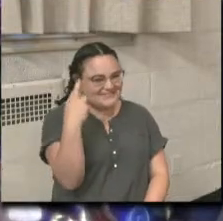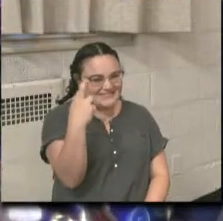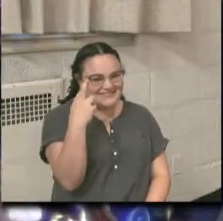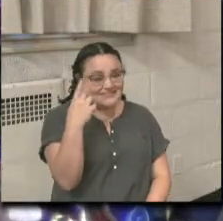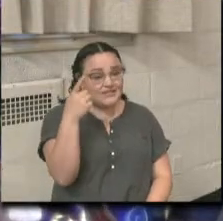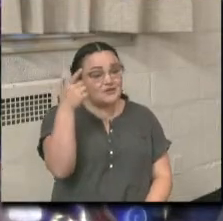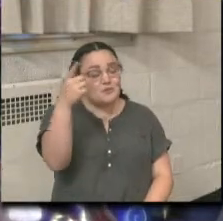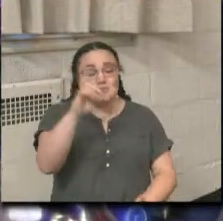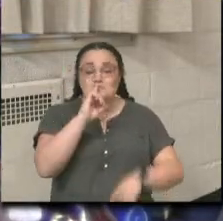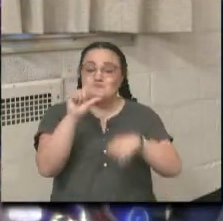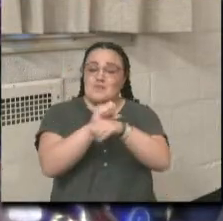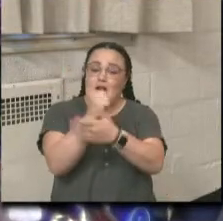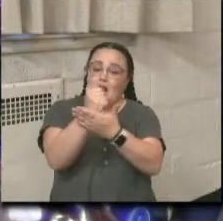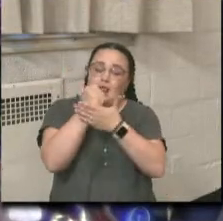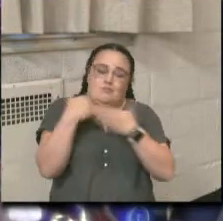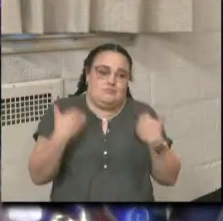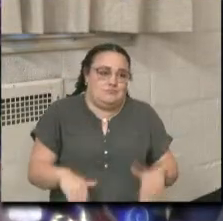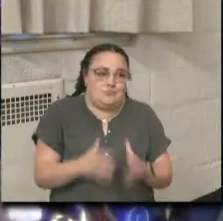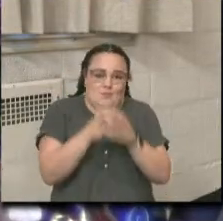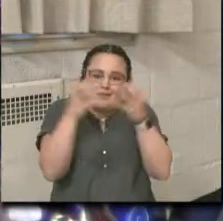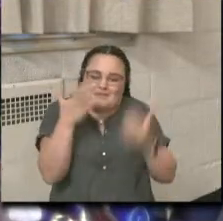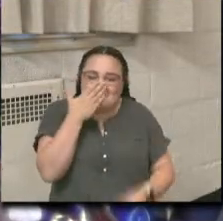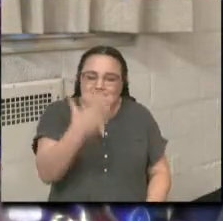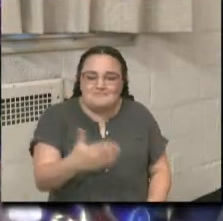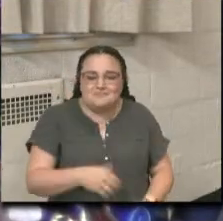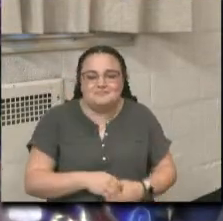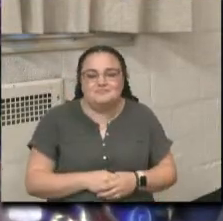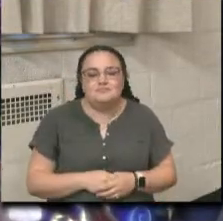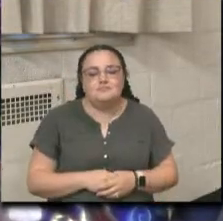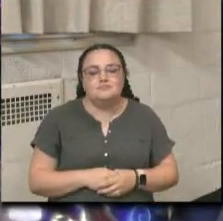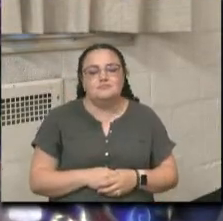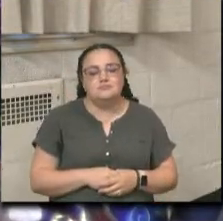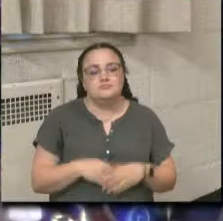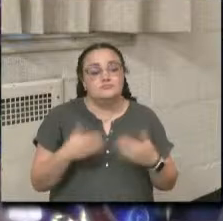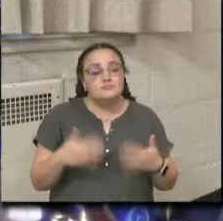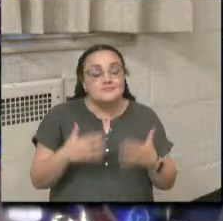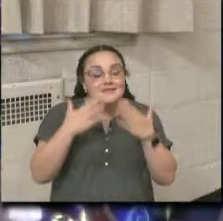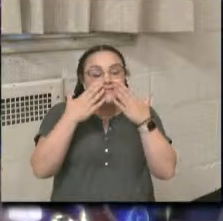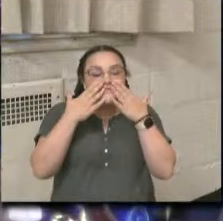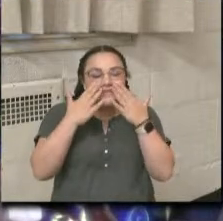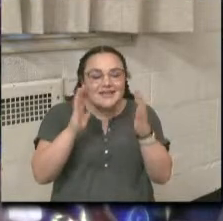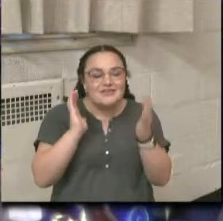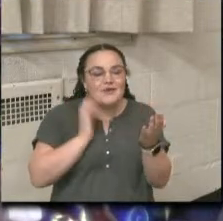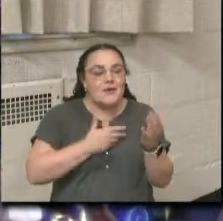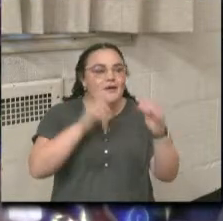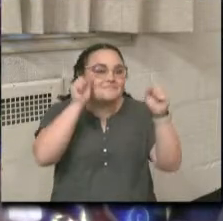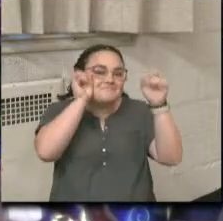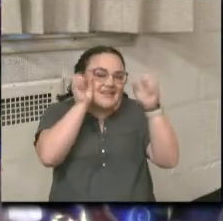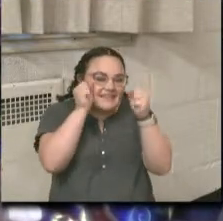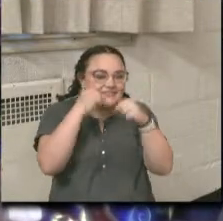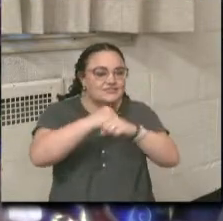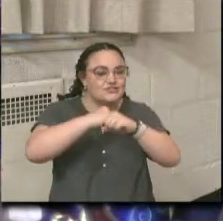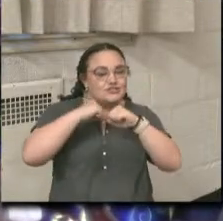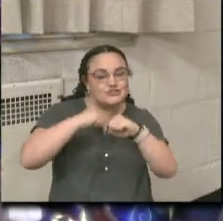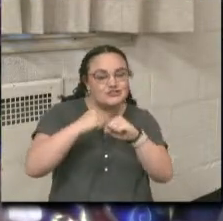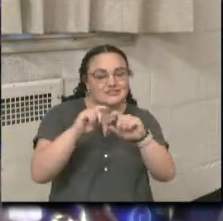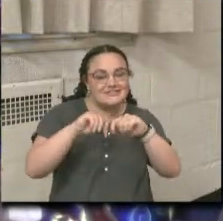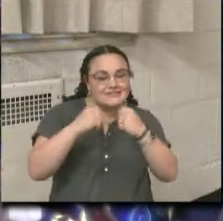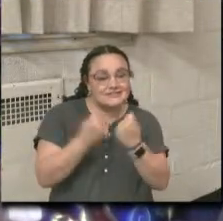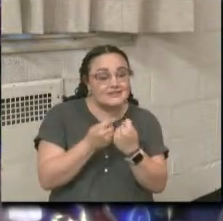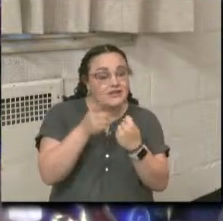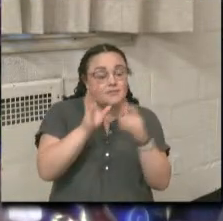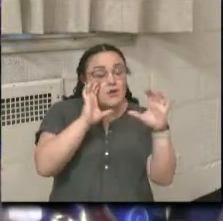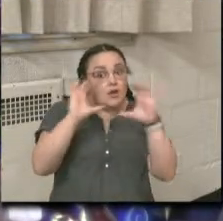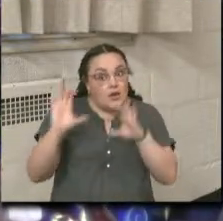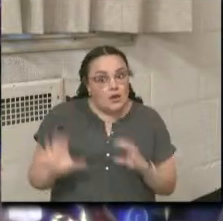way down. Thank you. A huge thank you to our fabulous security team. You stayed up with us and